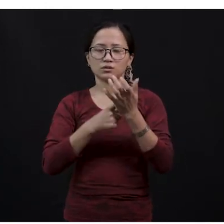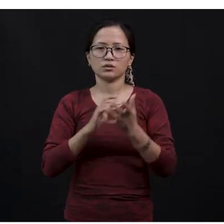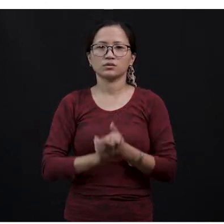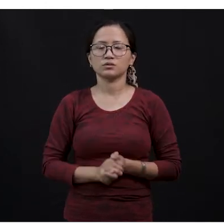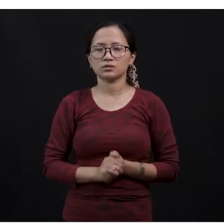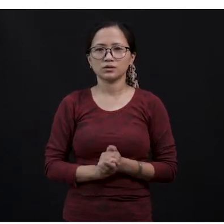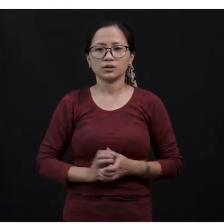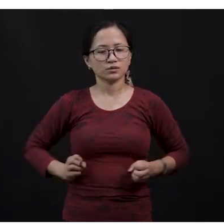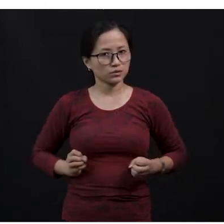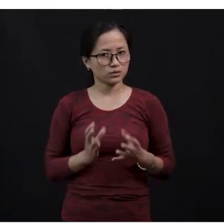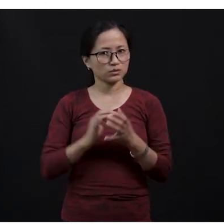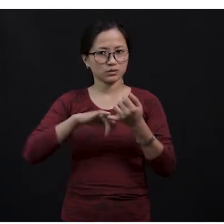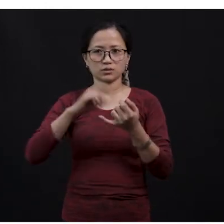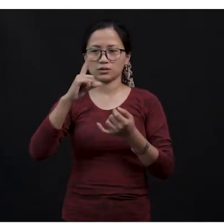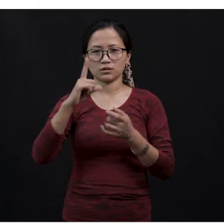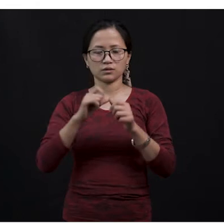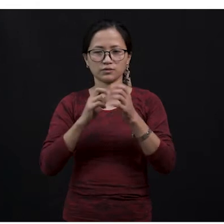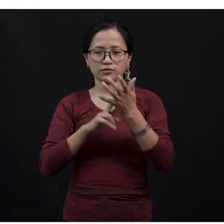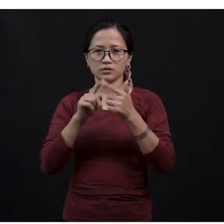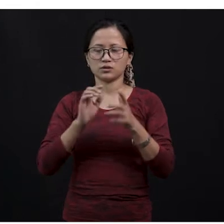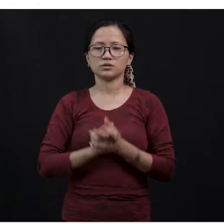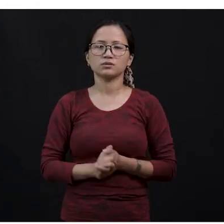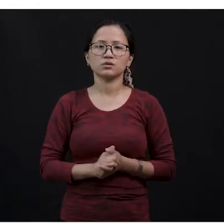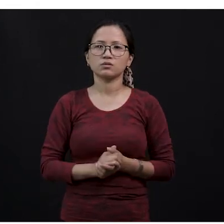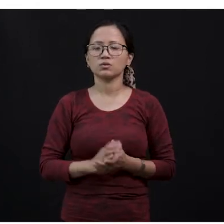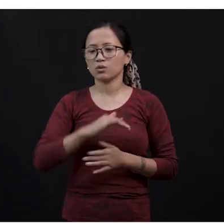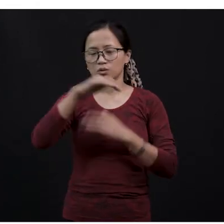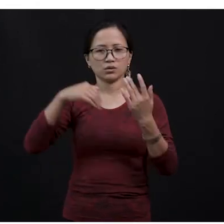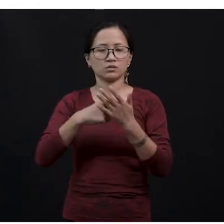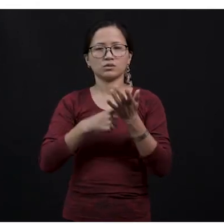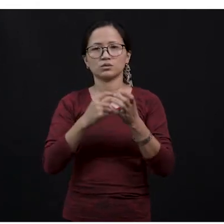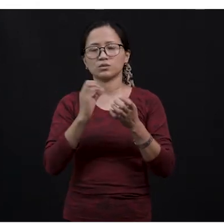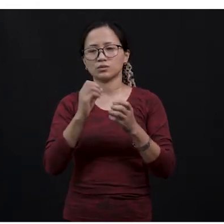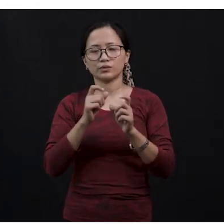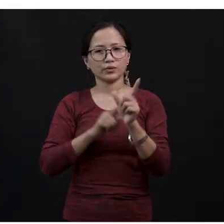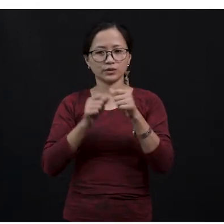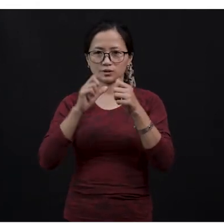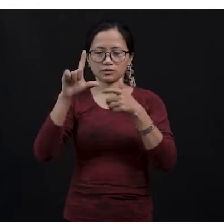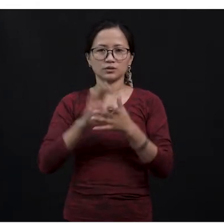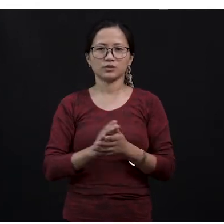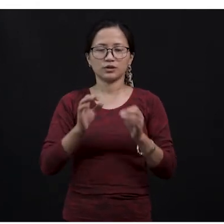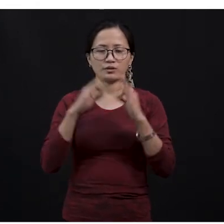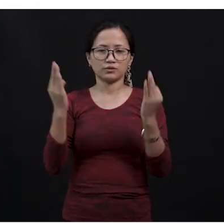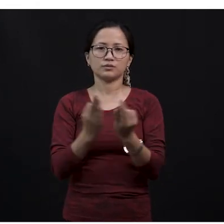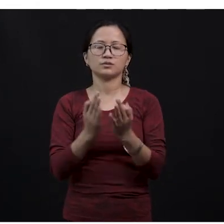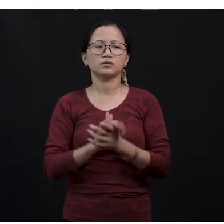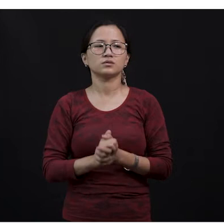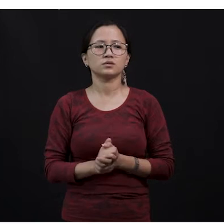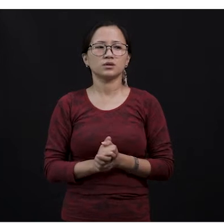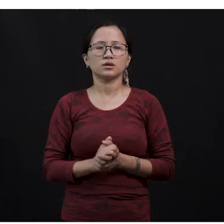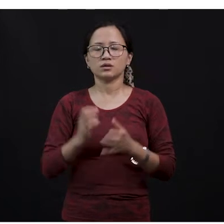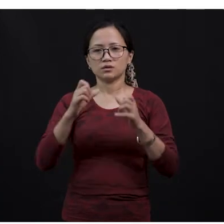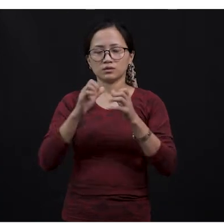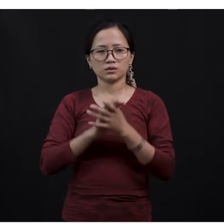with the slave dynasty. Now these are all royal families that have come. Ibn Battuta from Morocco has written an